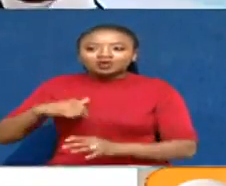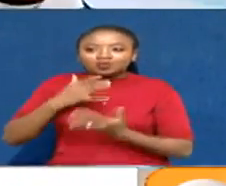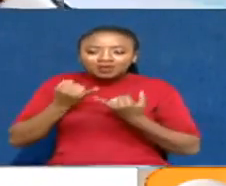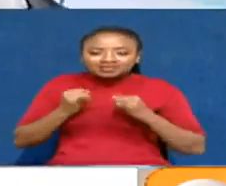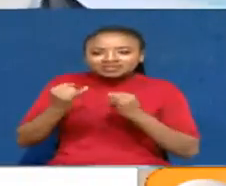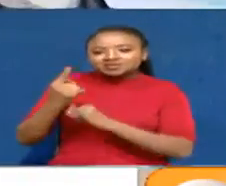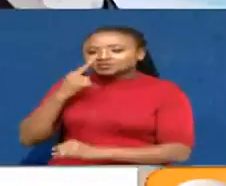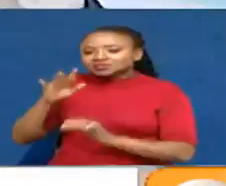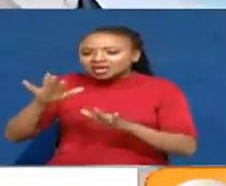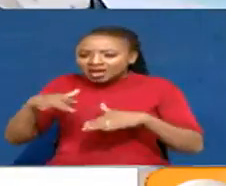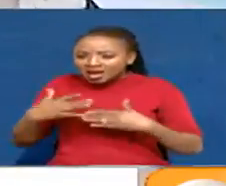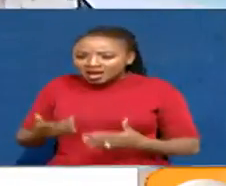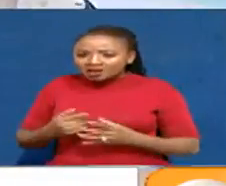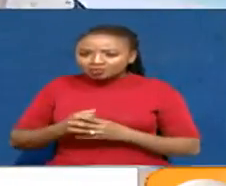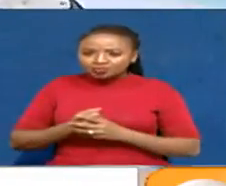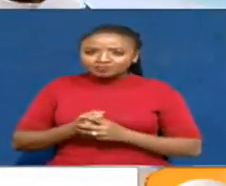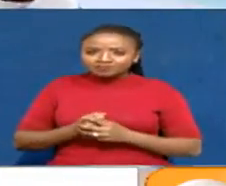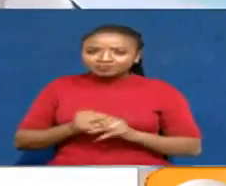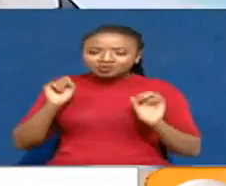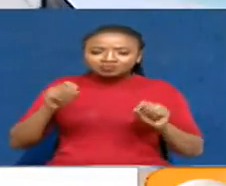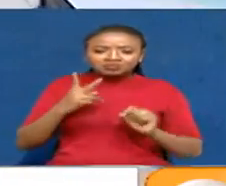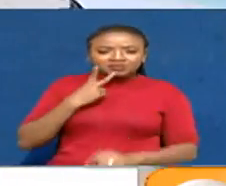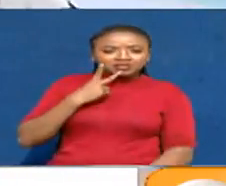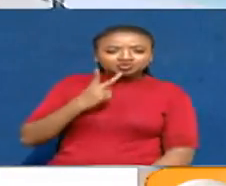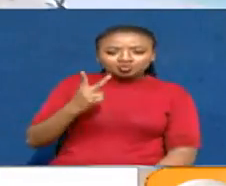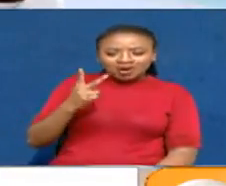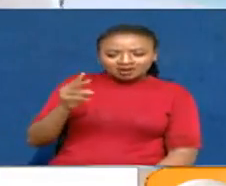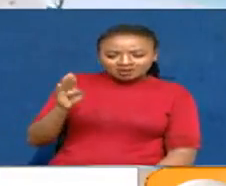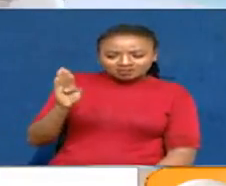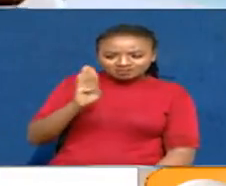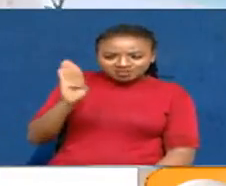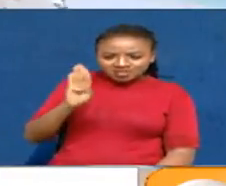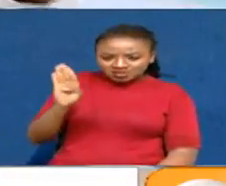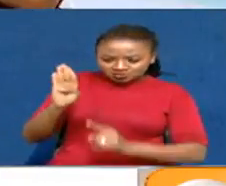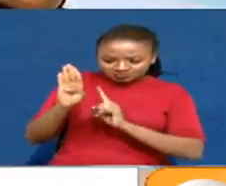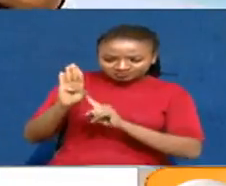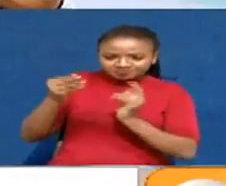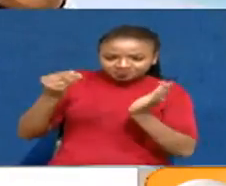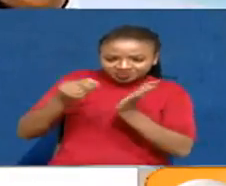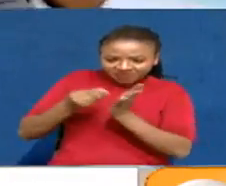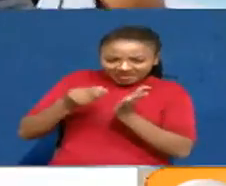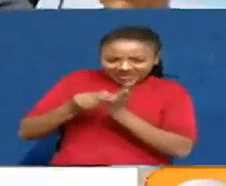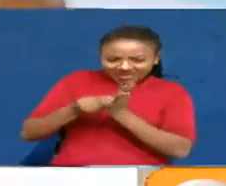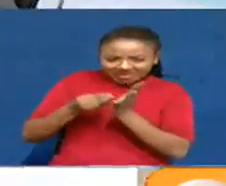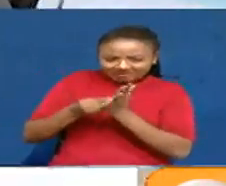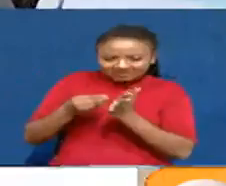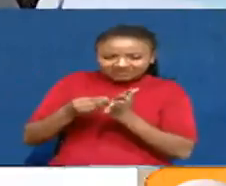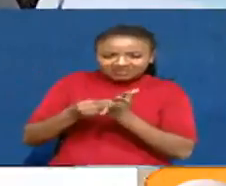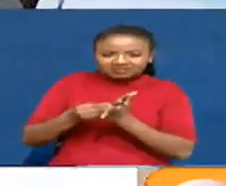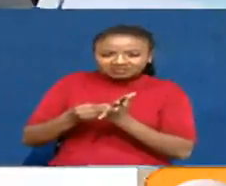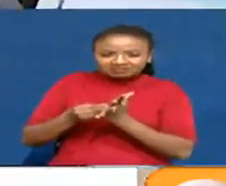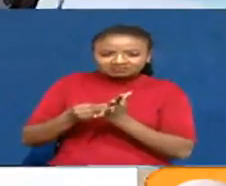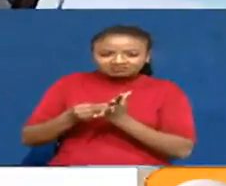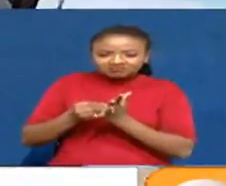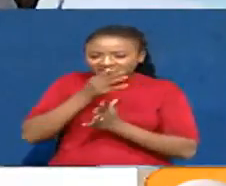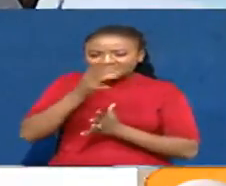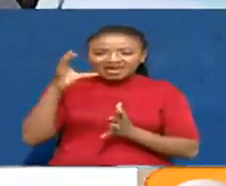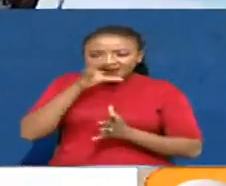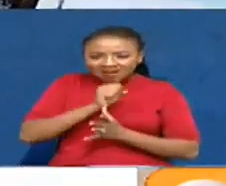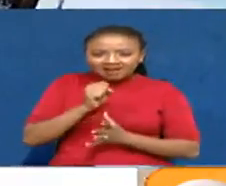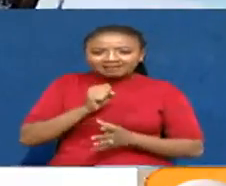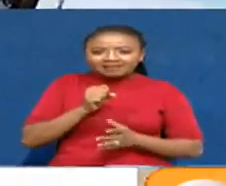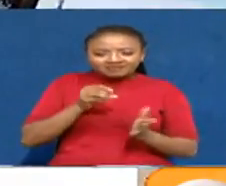put together that 200 billion shilling MSME financing gap and solve it by with